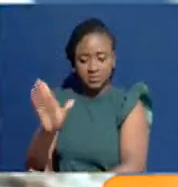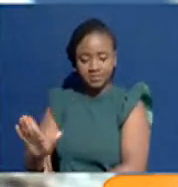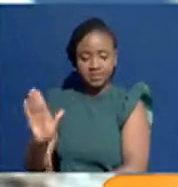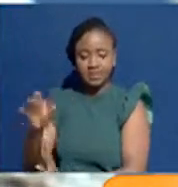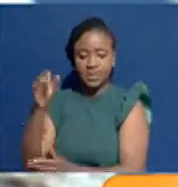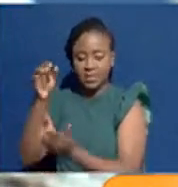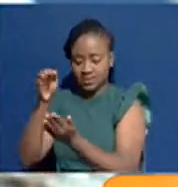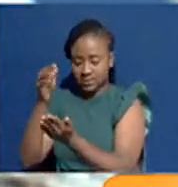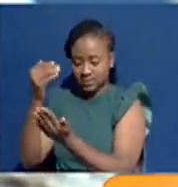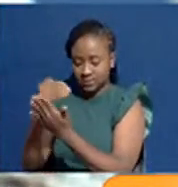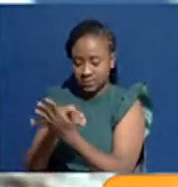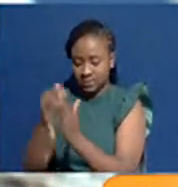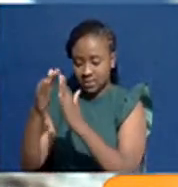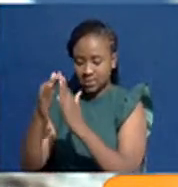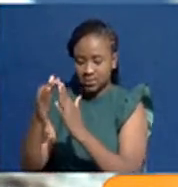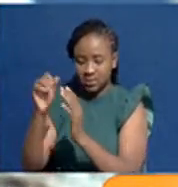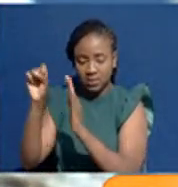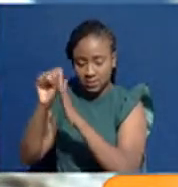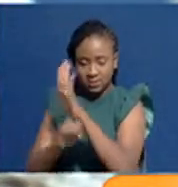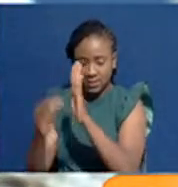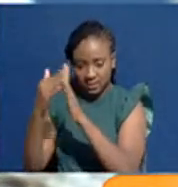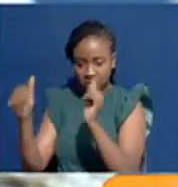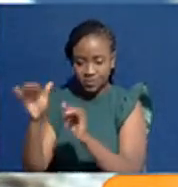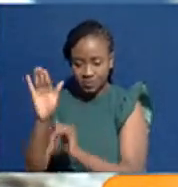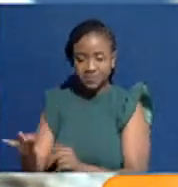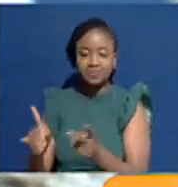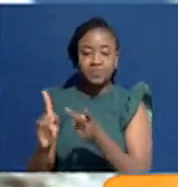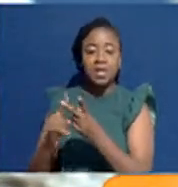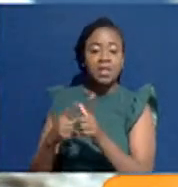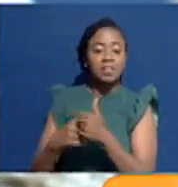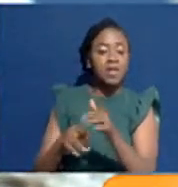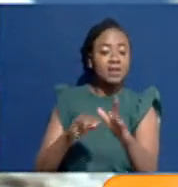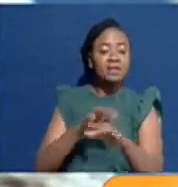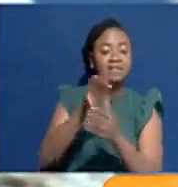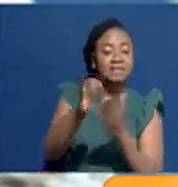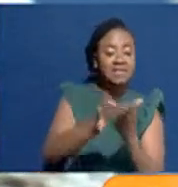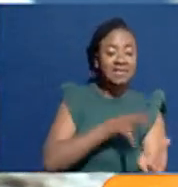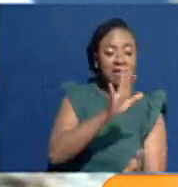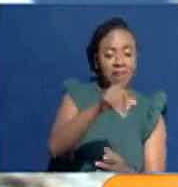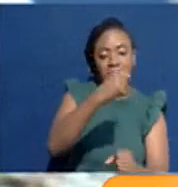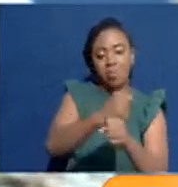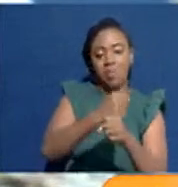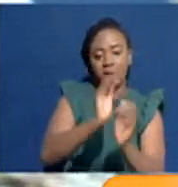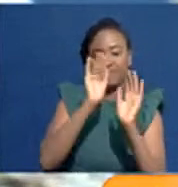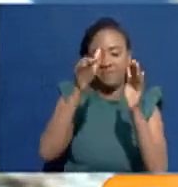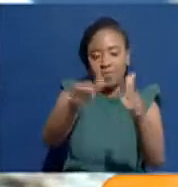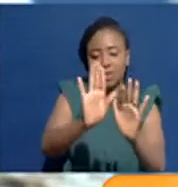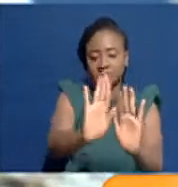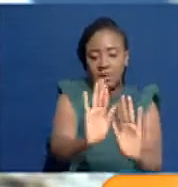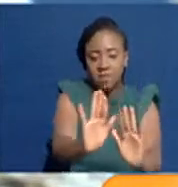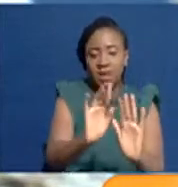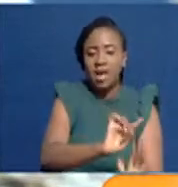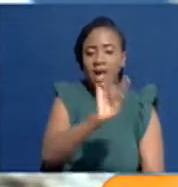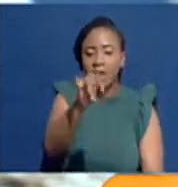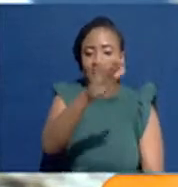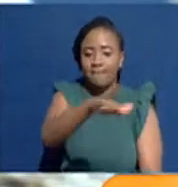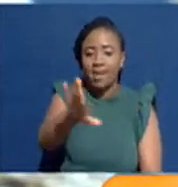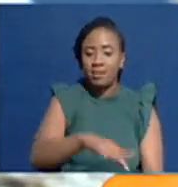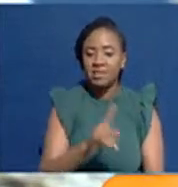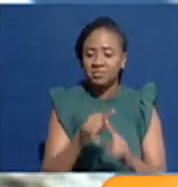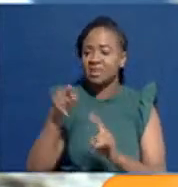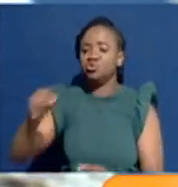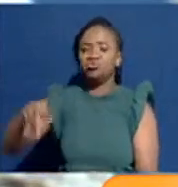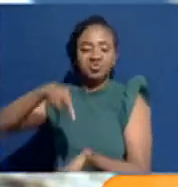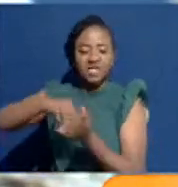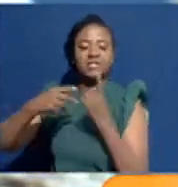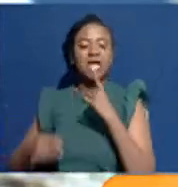do their estimates, let them come to Parliament. But you cannot stand and say that my members of Parliament must do what I say. That